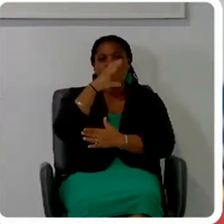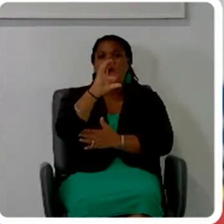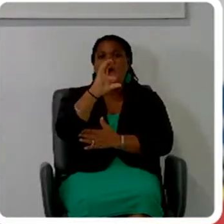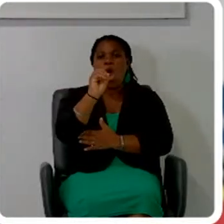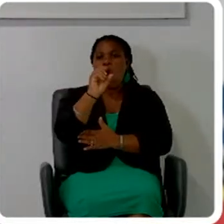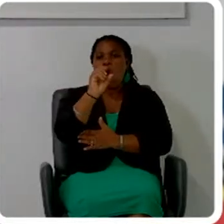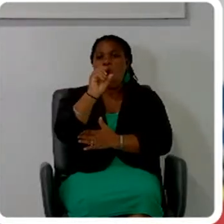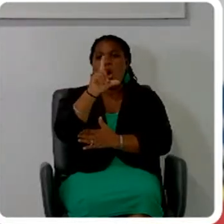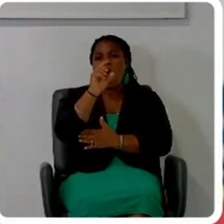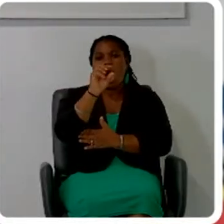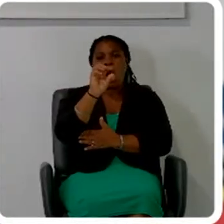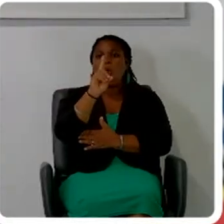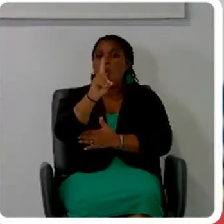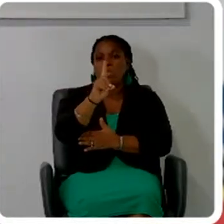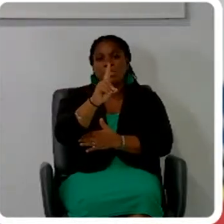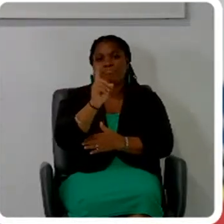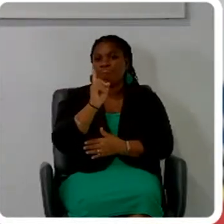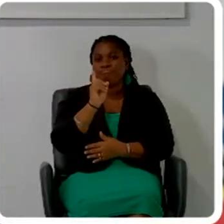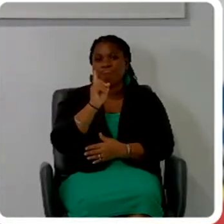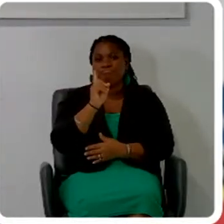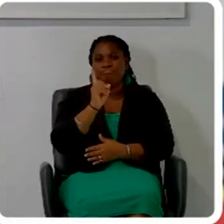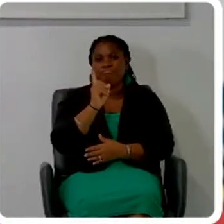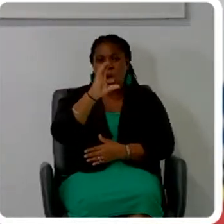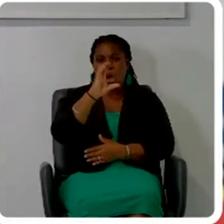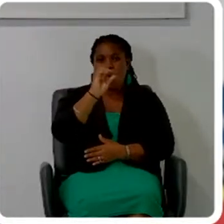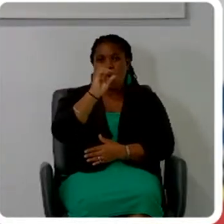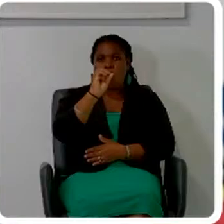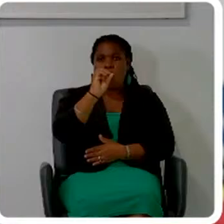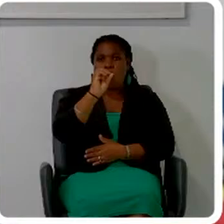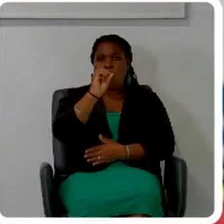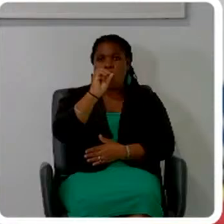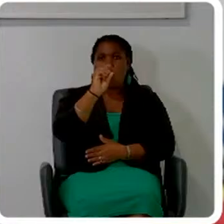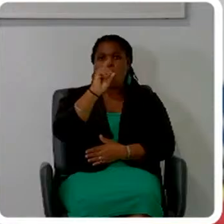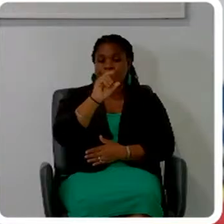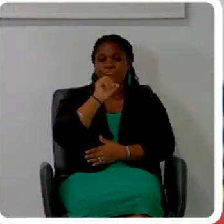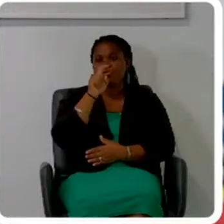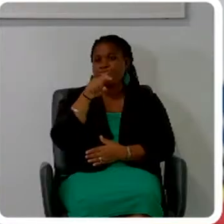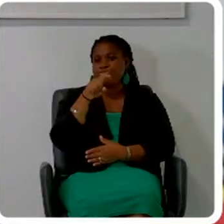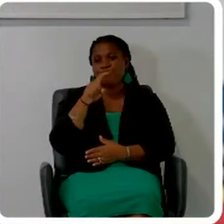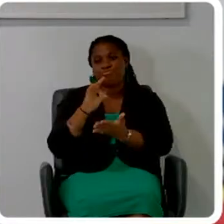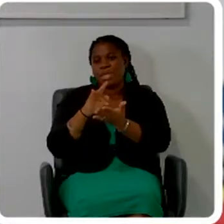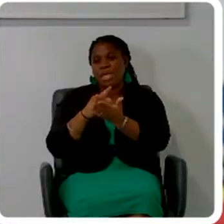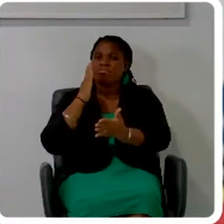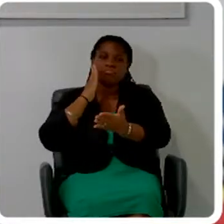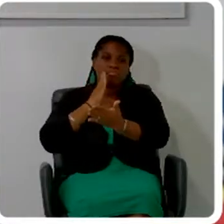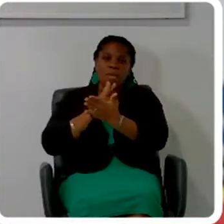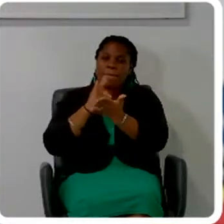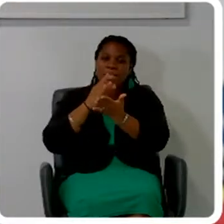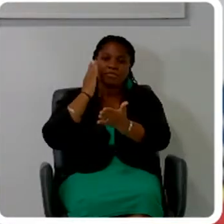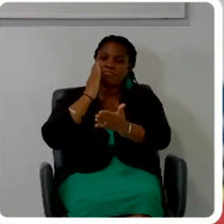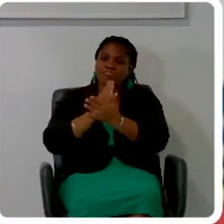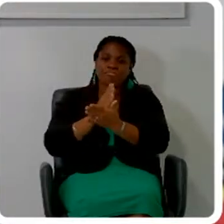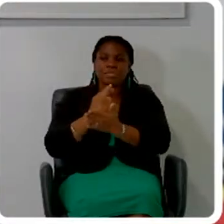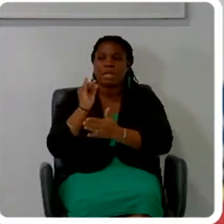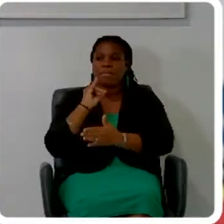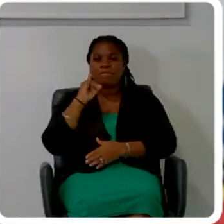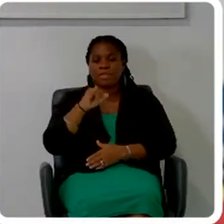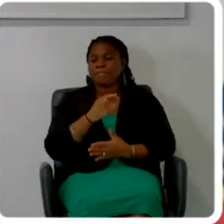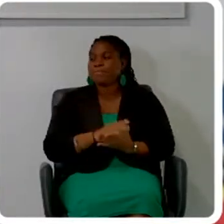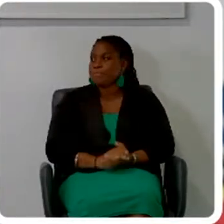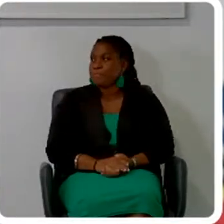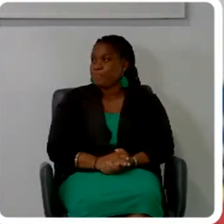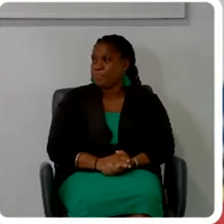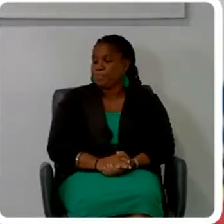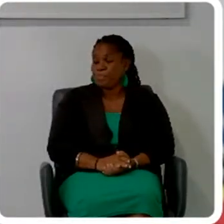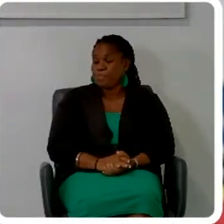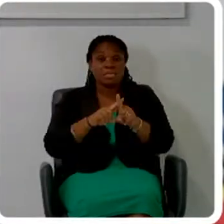used to have. And if something changes, you go to your doctor and your doctor can determine that. I want to say that I had the opportunity